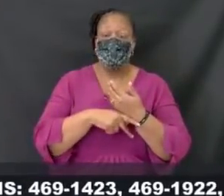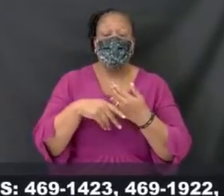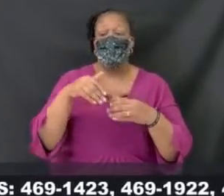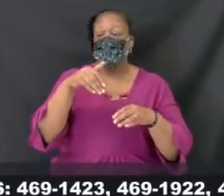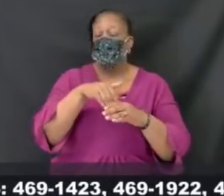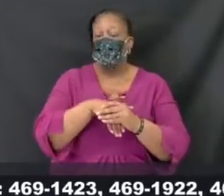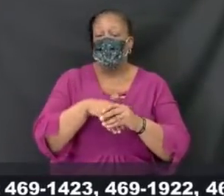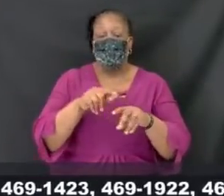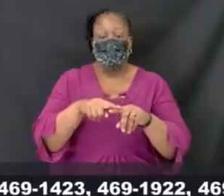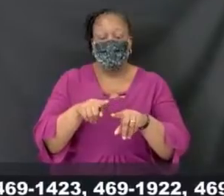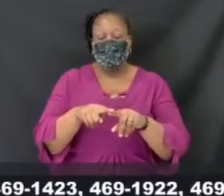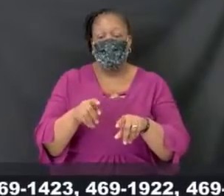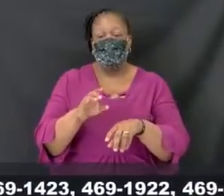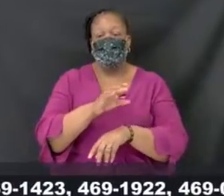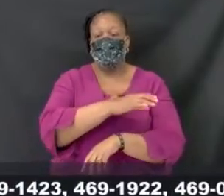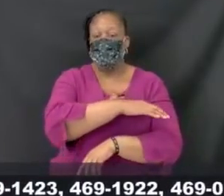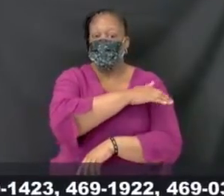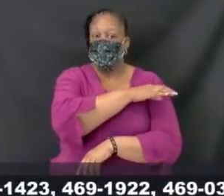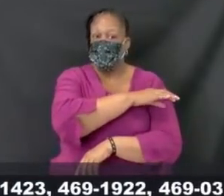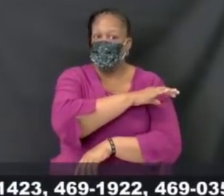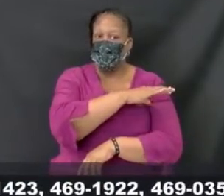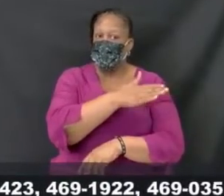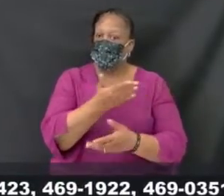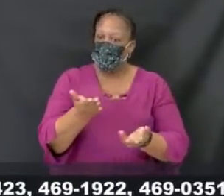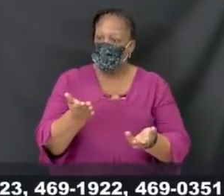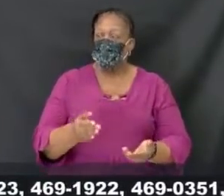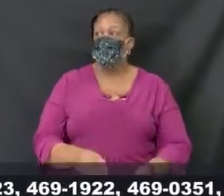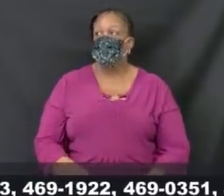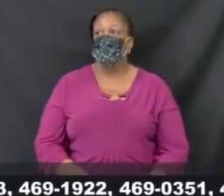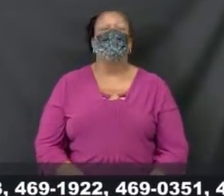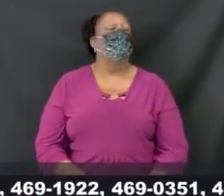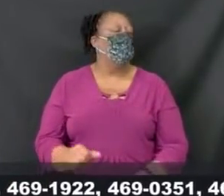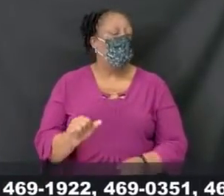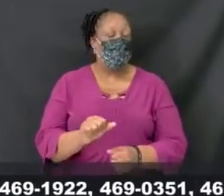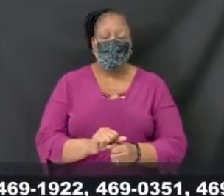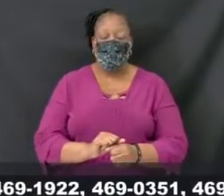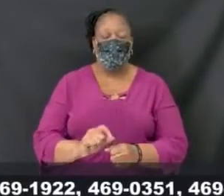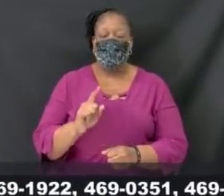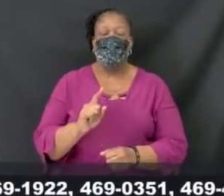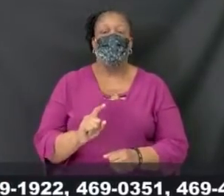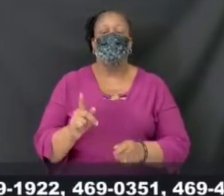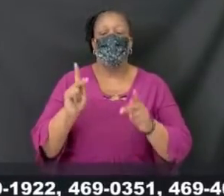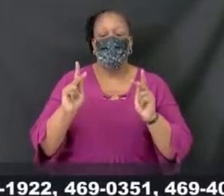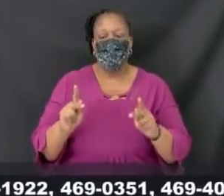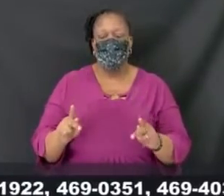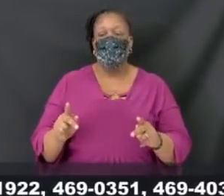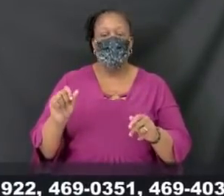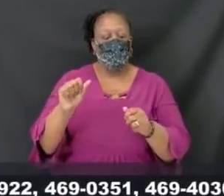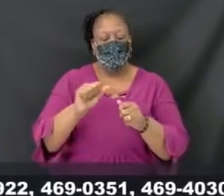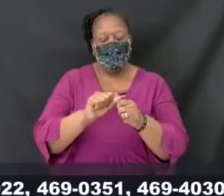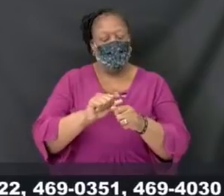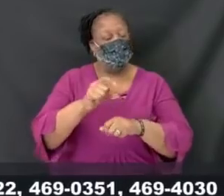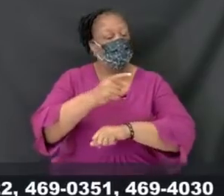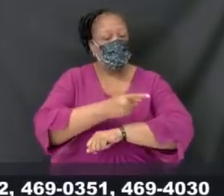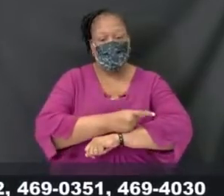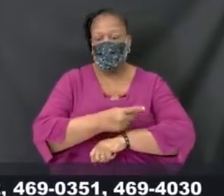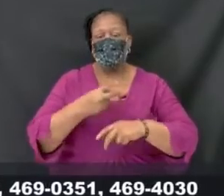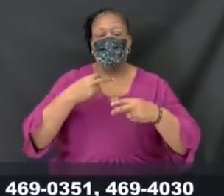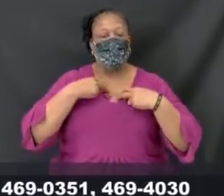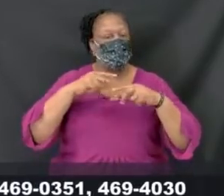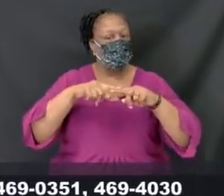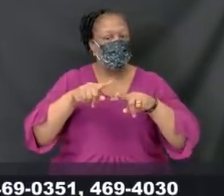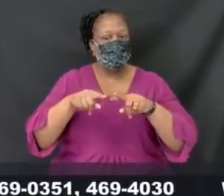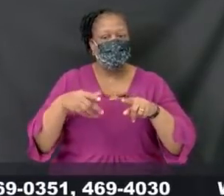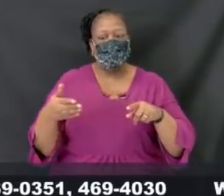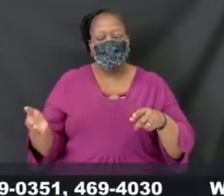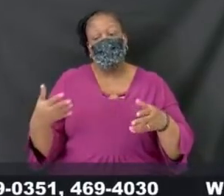up and running and functional. And so at each and every health center, the regular clinics, whereby the